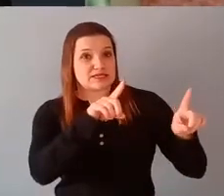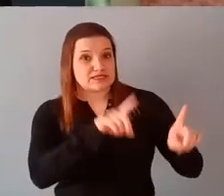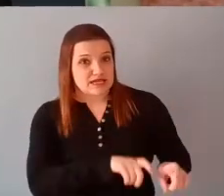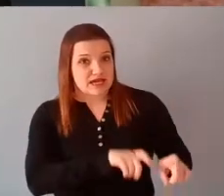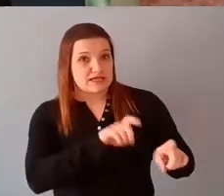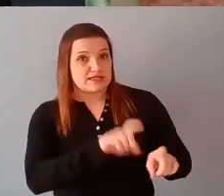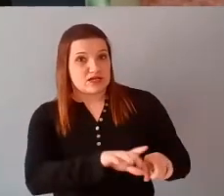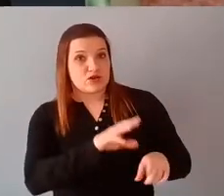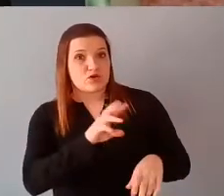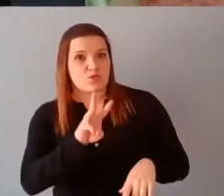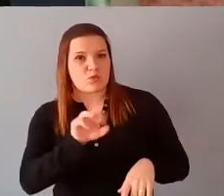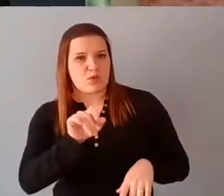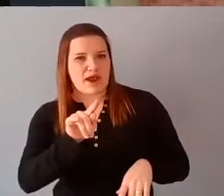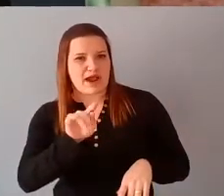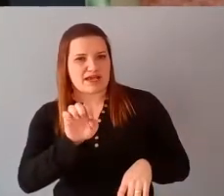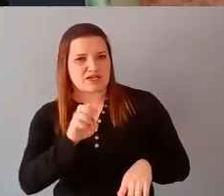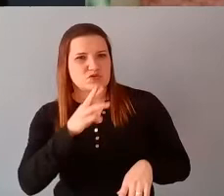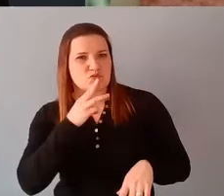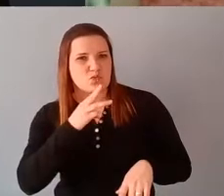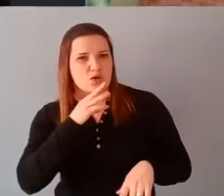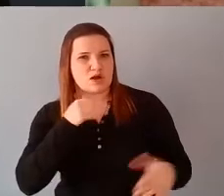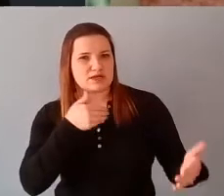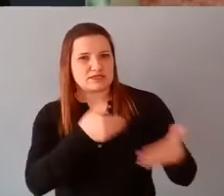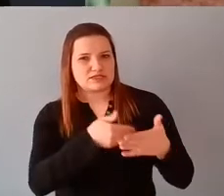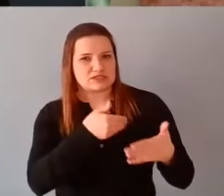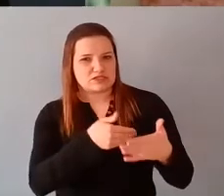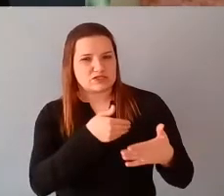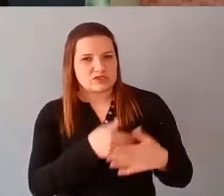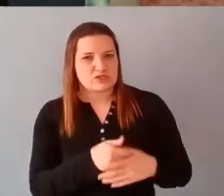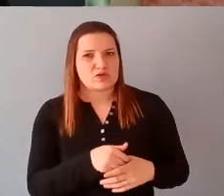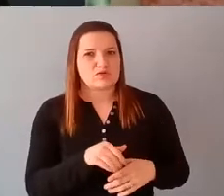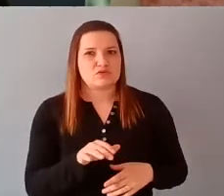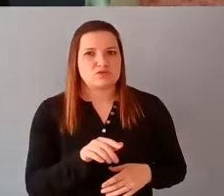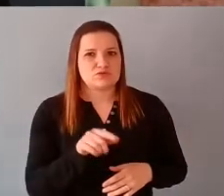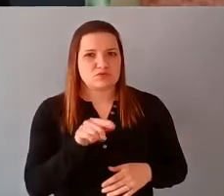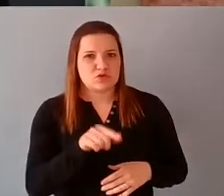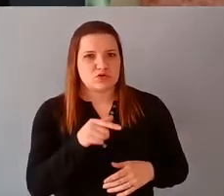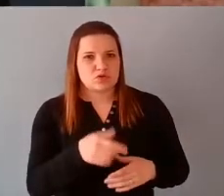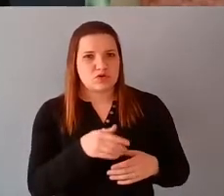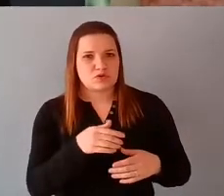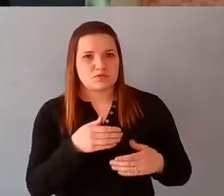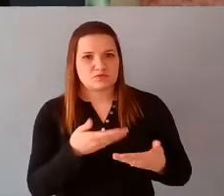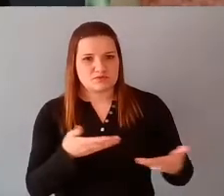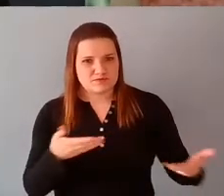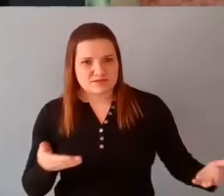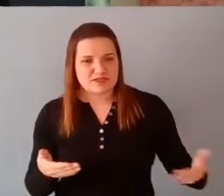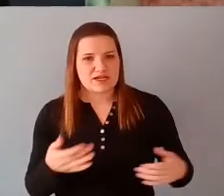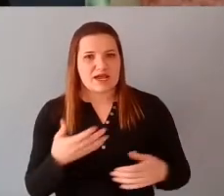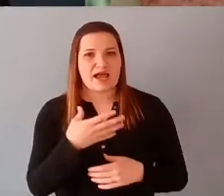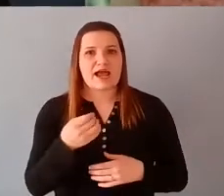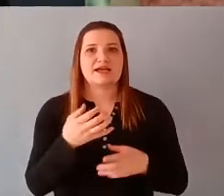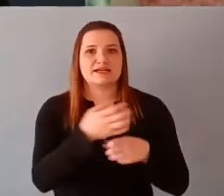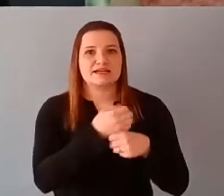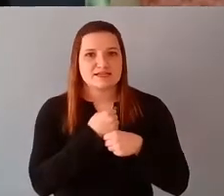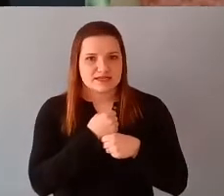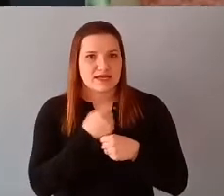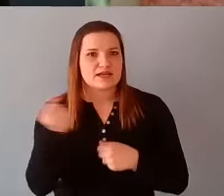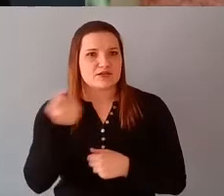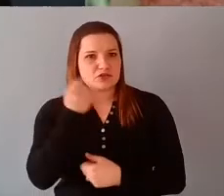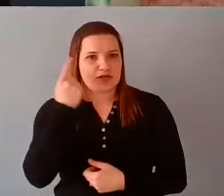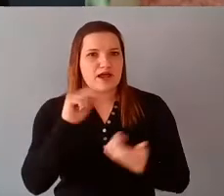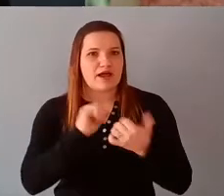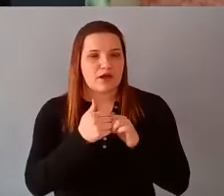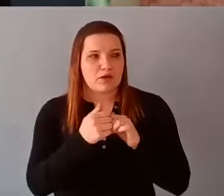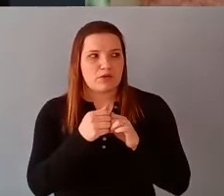the wastewater that's in close proximity to those facilities, and get a sense of how